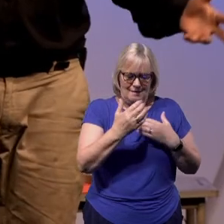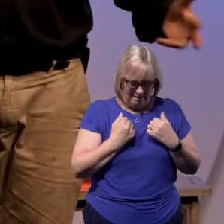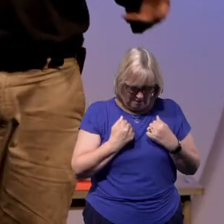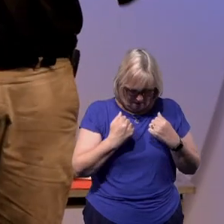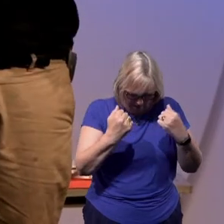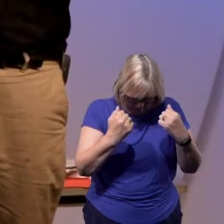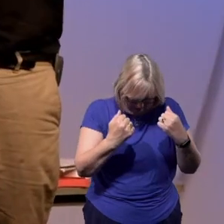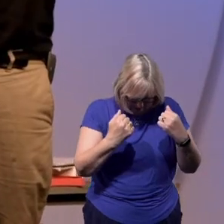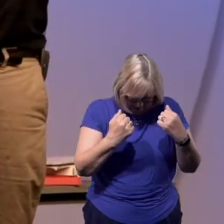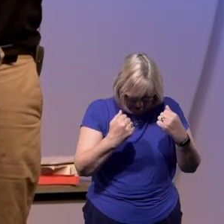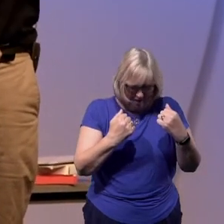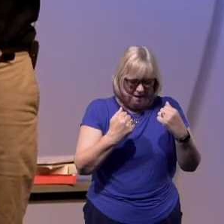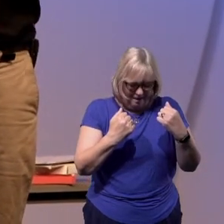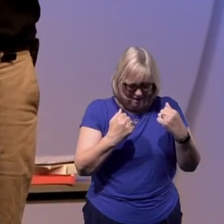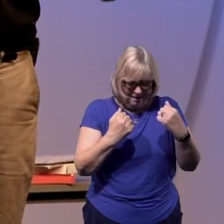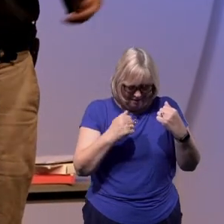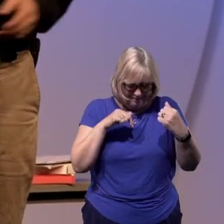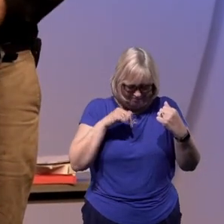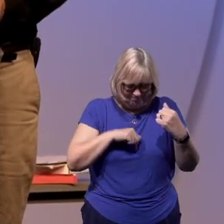God's grace, and then